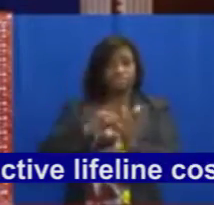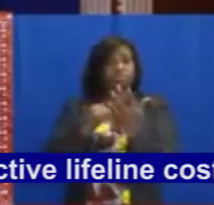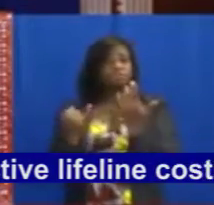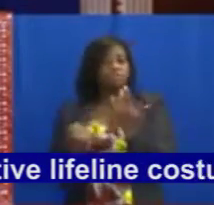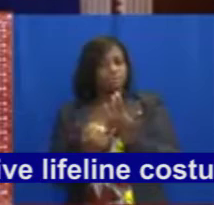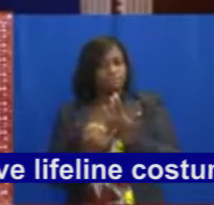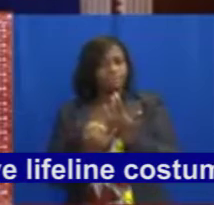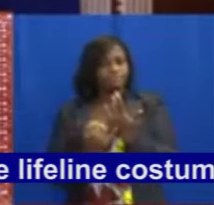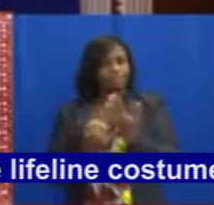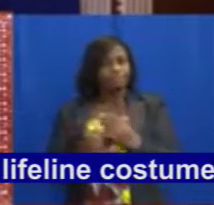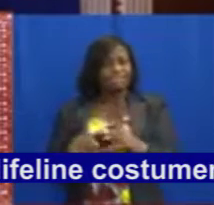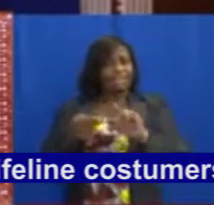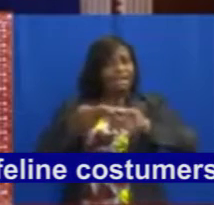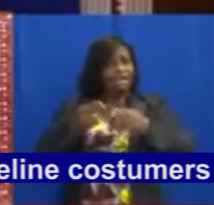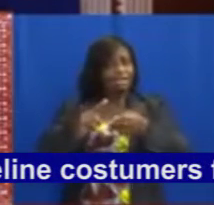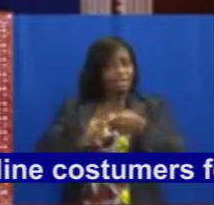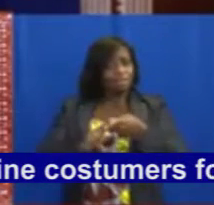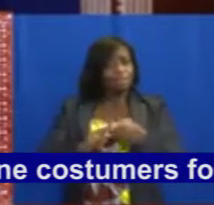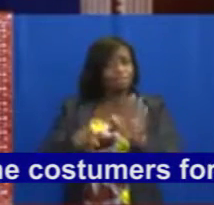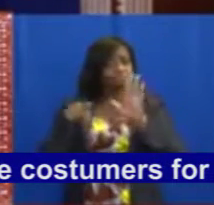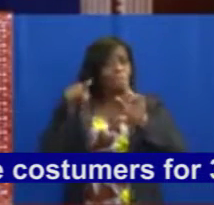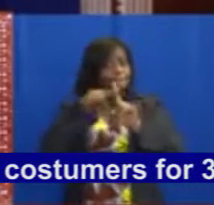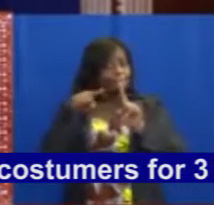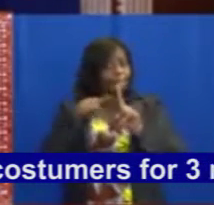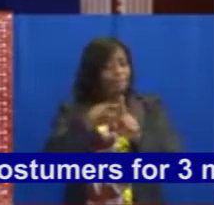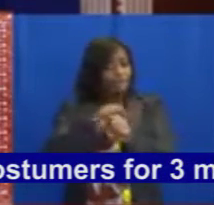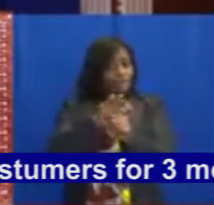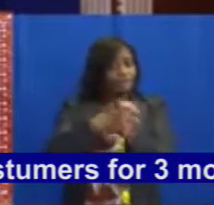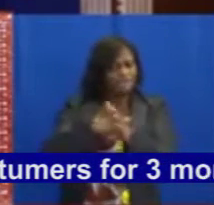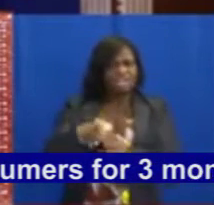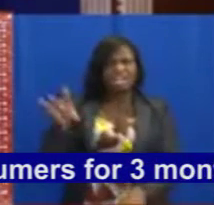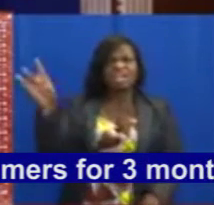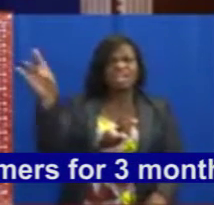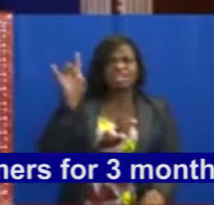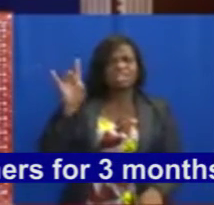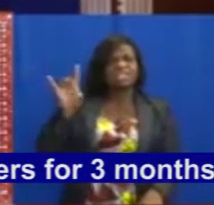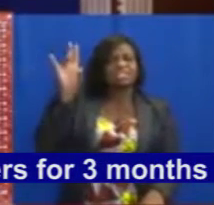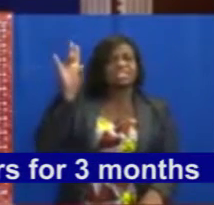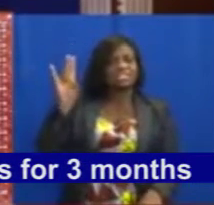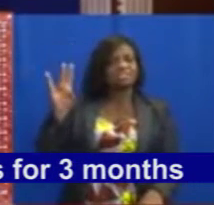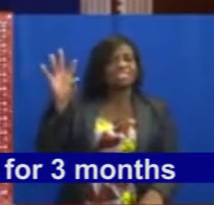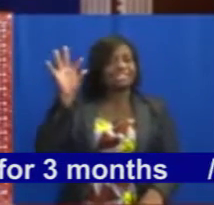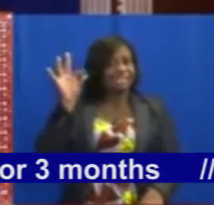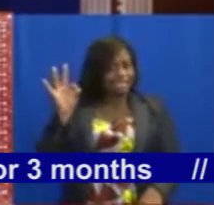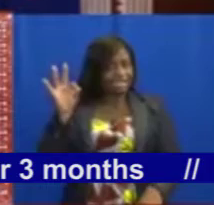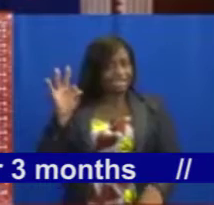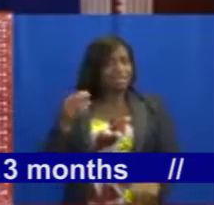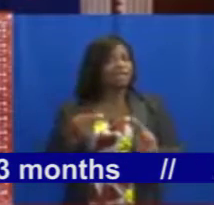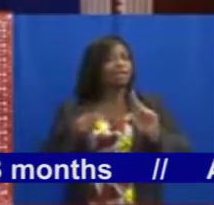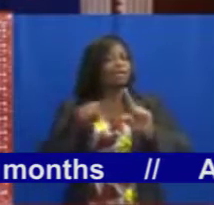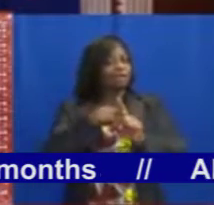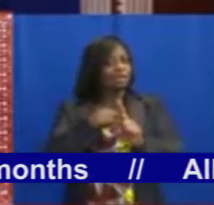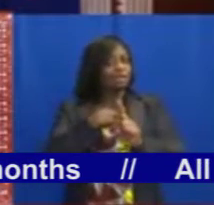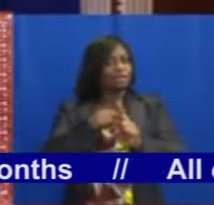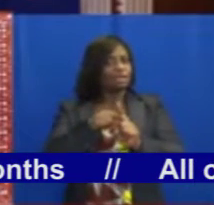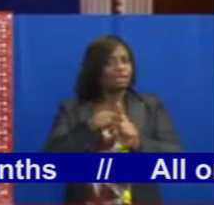ekufu adu dia tudwa se eya dia fiti eye opepon da edi kan January 1st 2021 Ghana